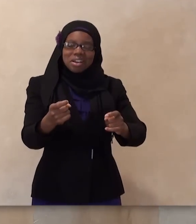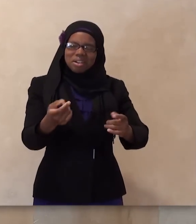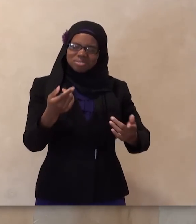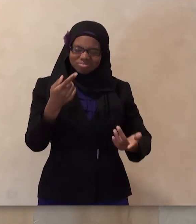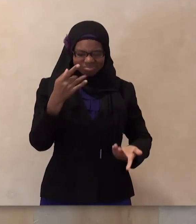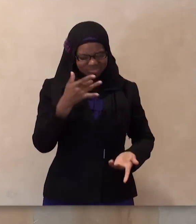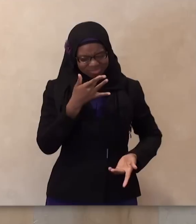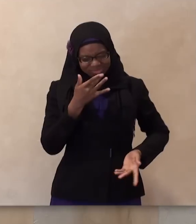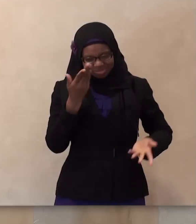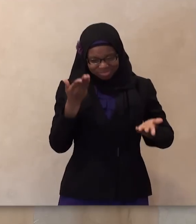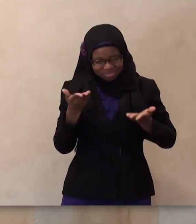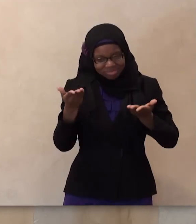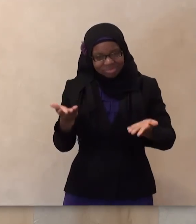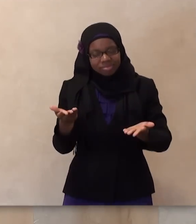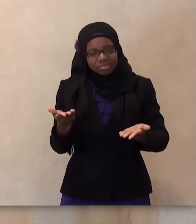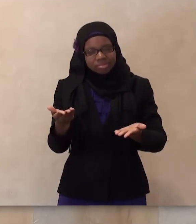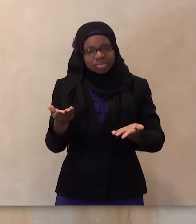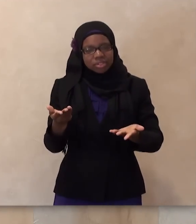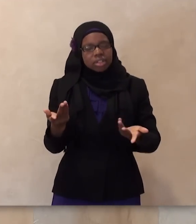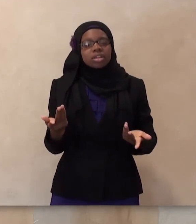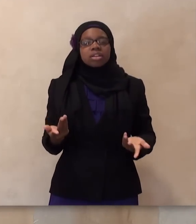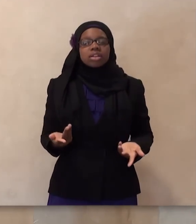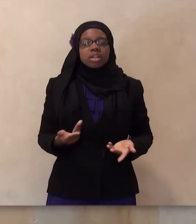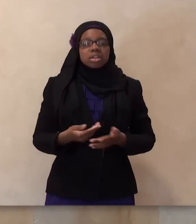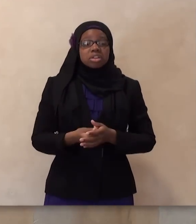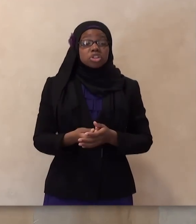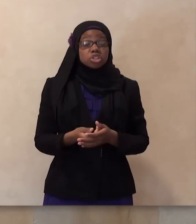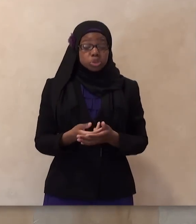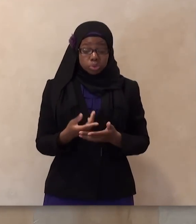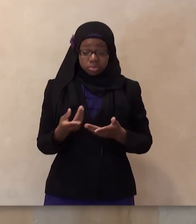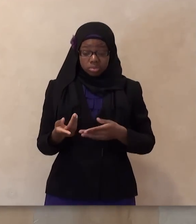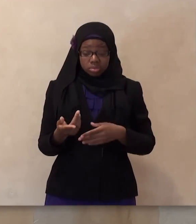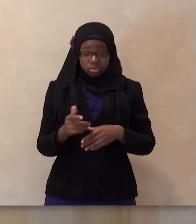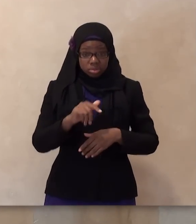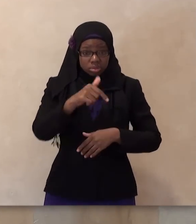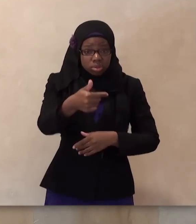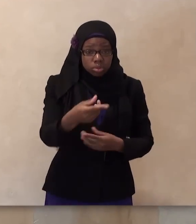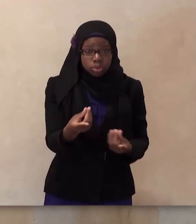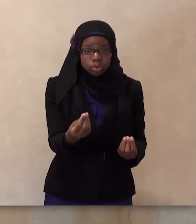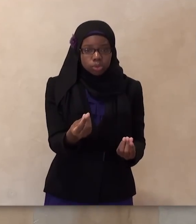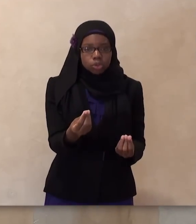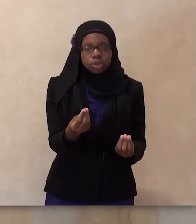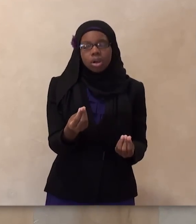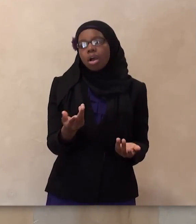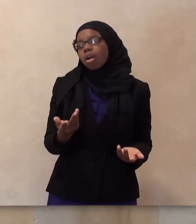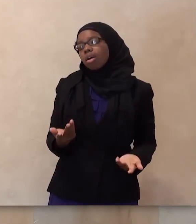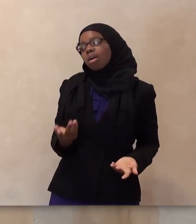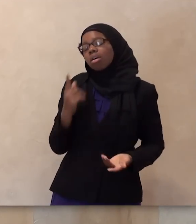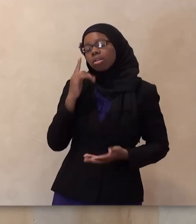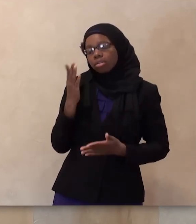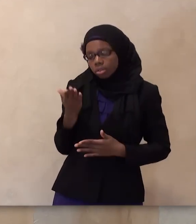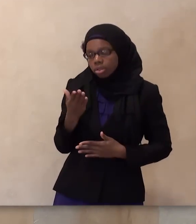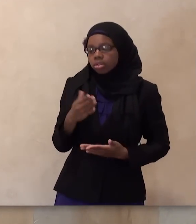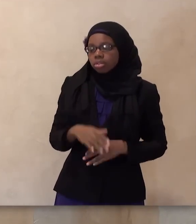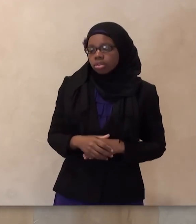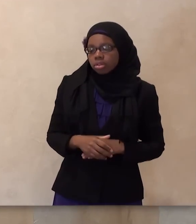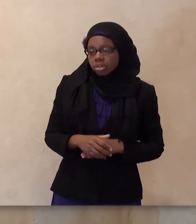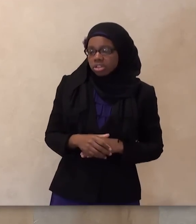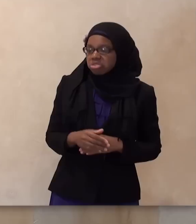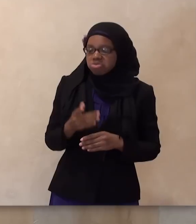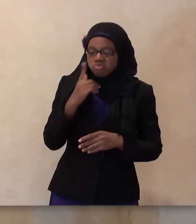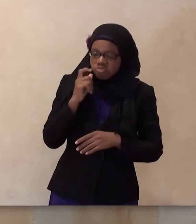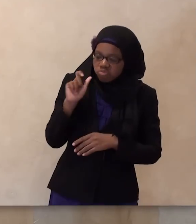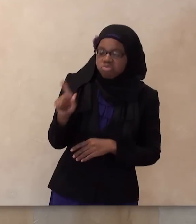you. So as a thank, you recognize that favor which was done to you through various